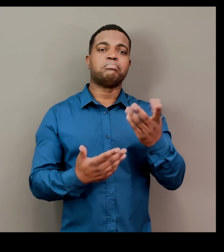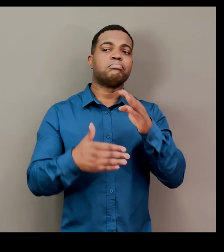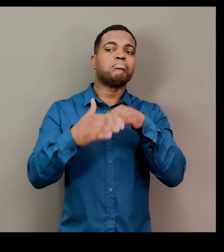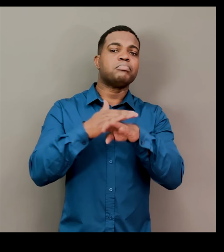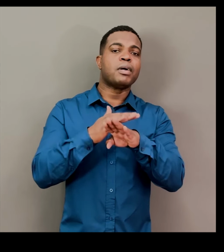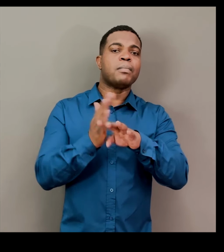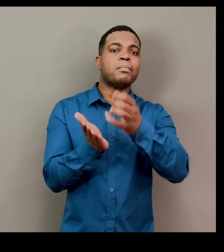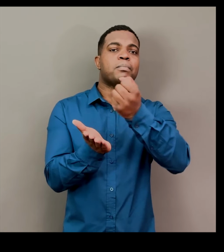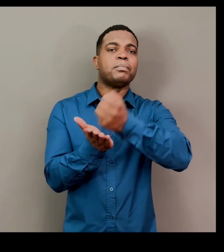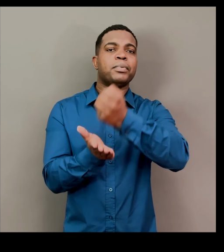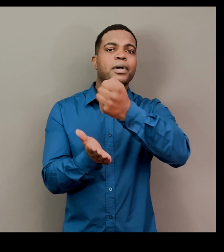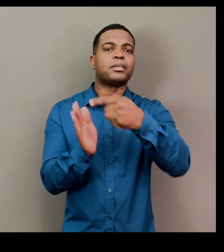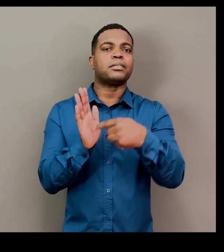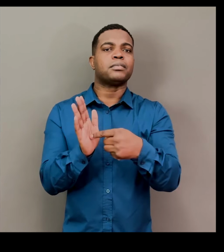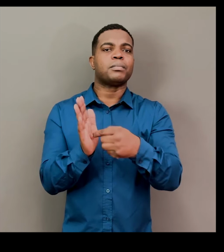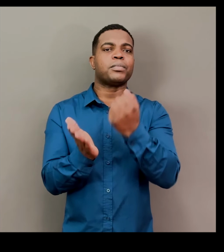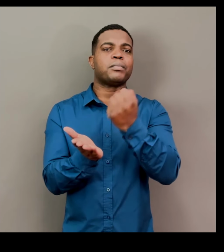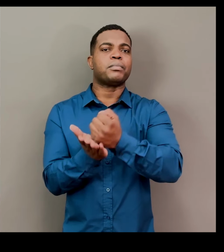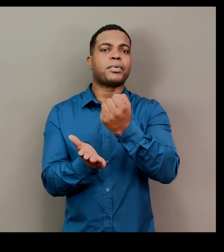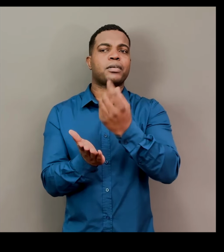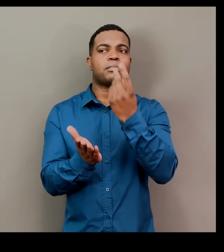for banking purposes.